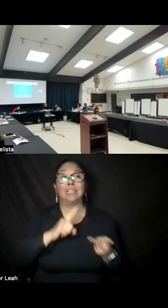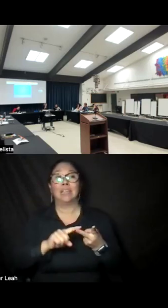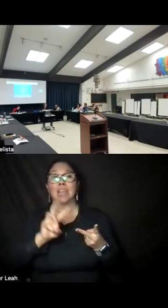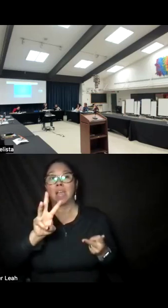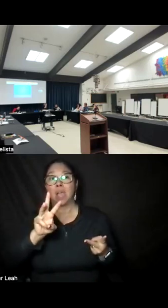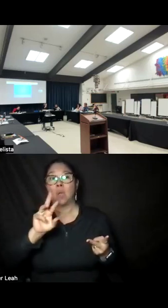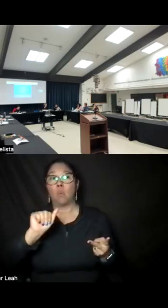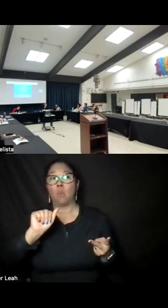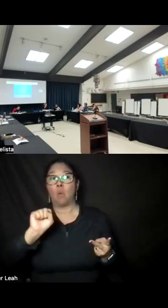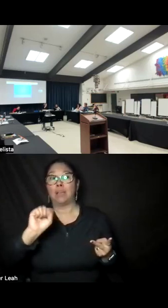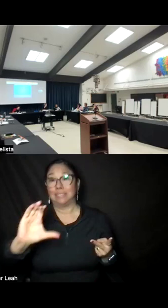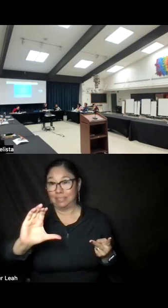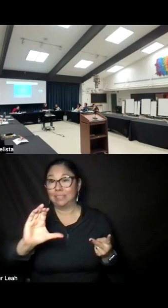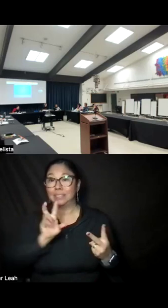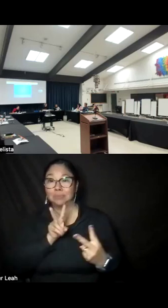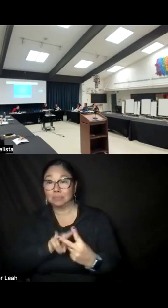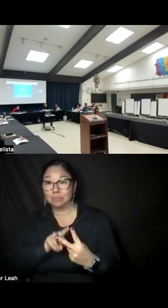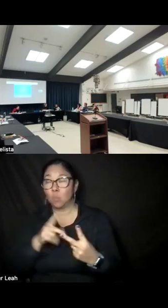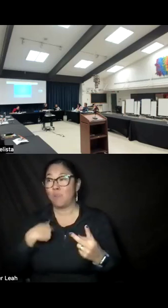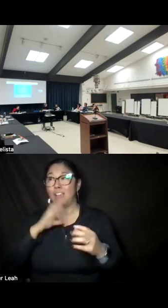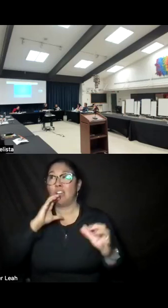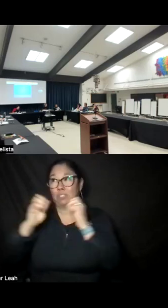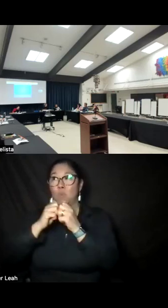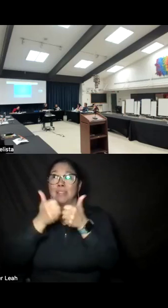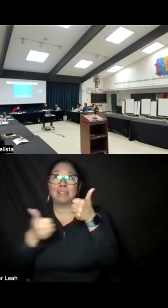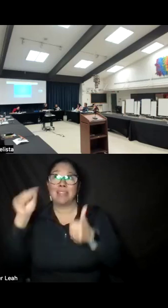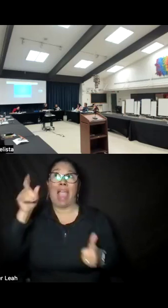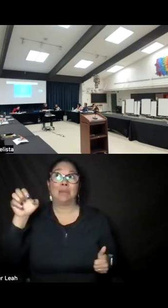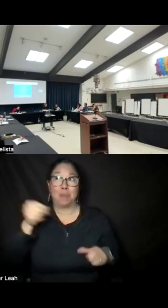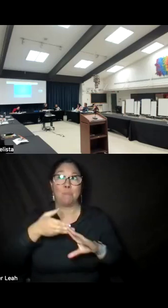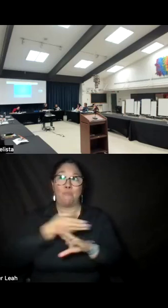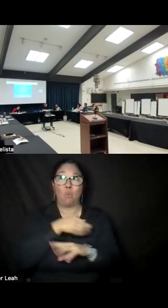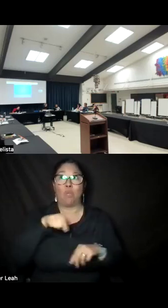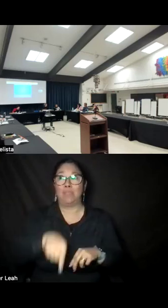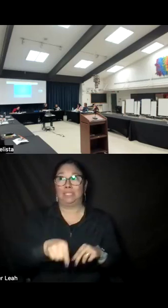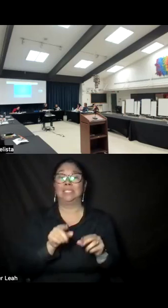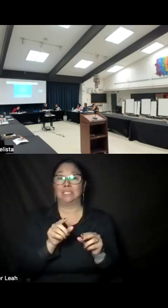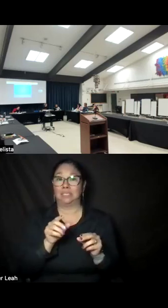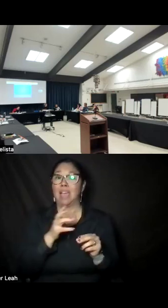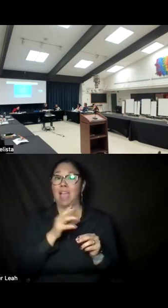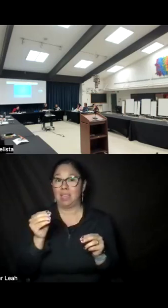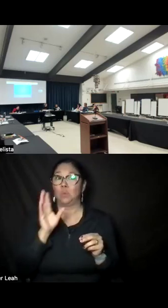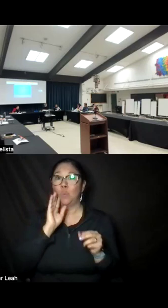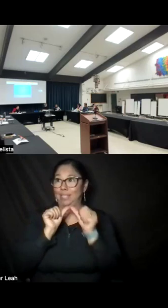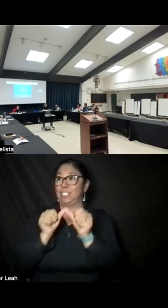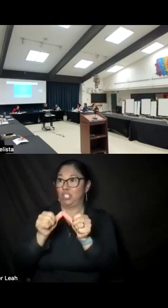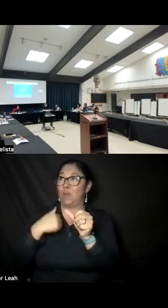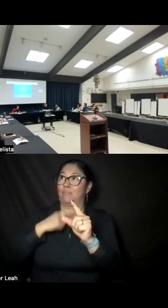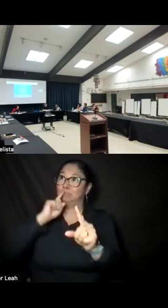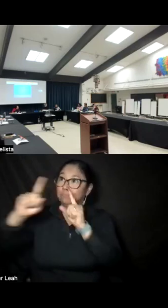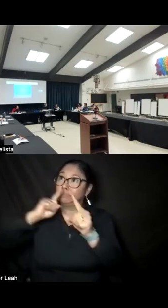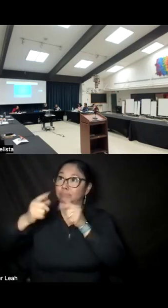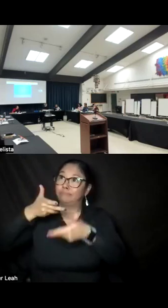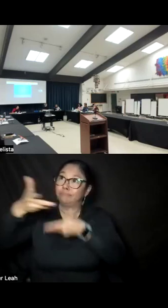we've had these conversations with administration prior to this, and we'll certainly continue to, as we